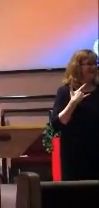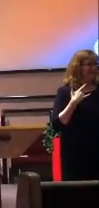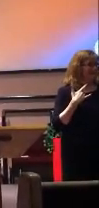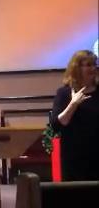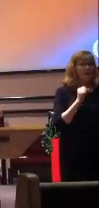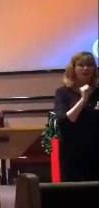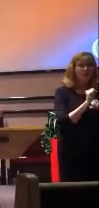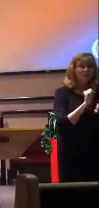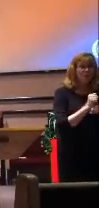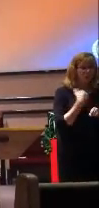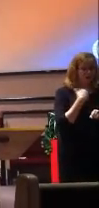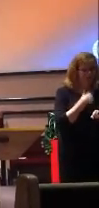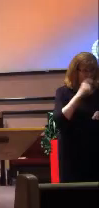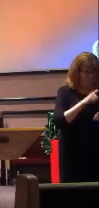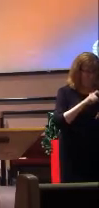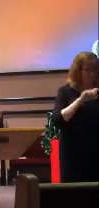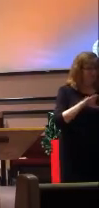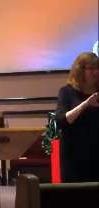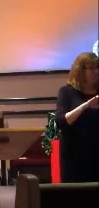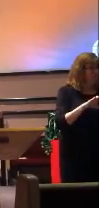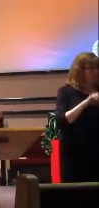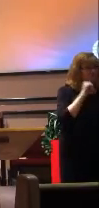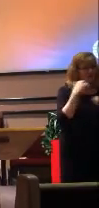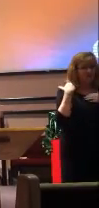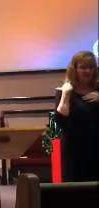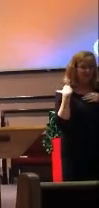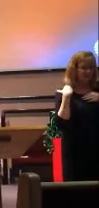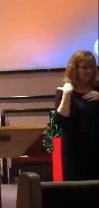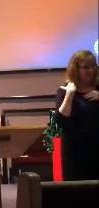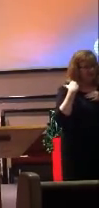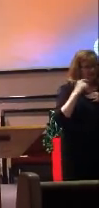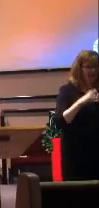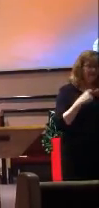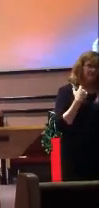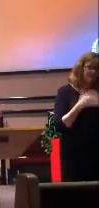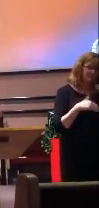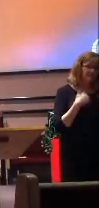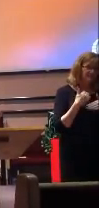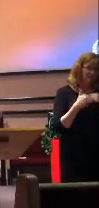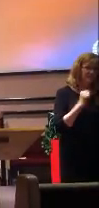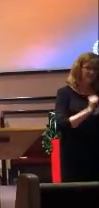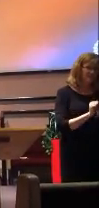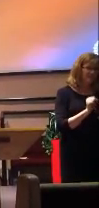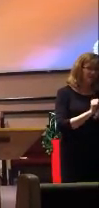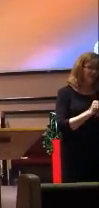we have to do should not be a burden that we somehow have to carry.